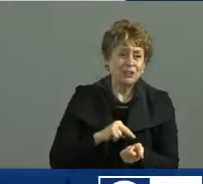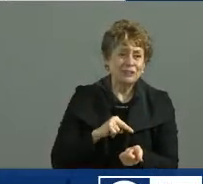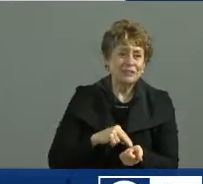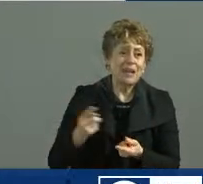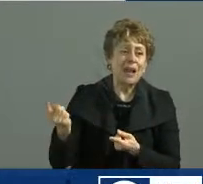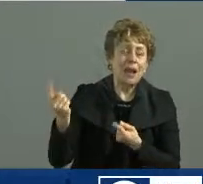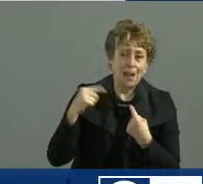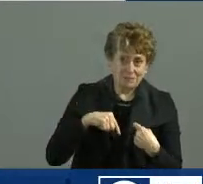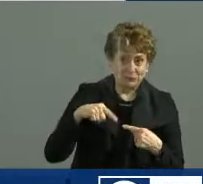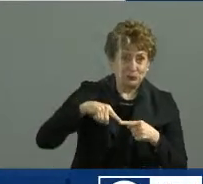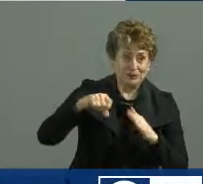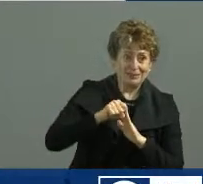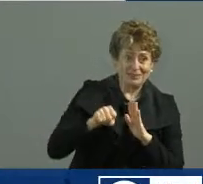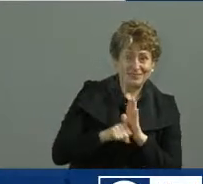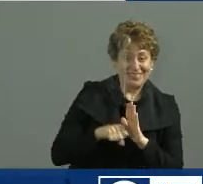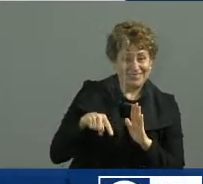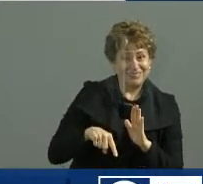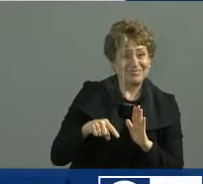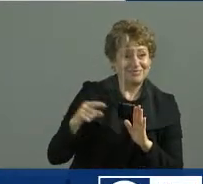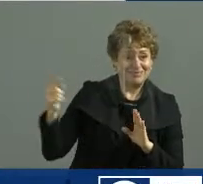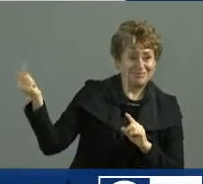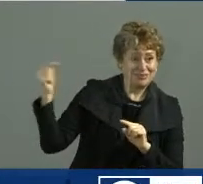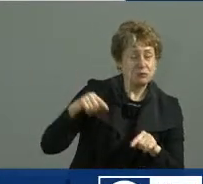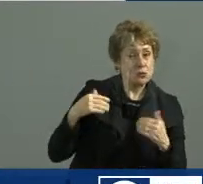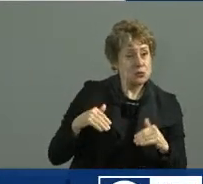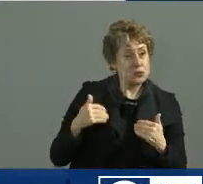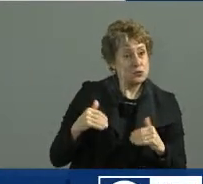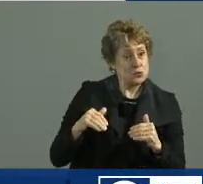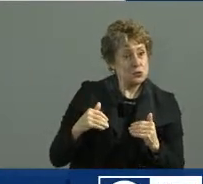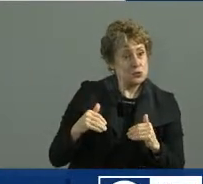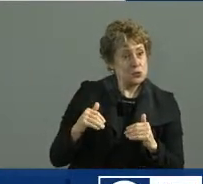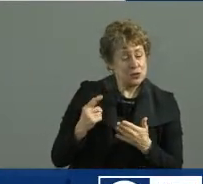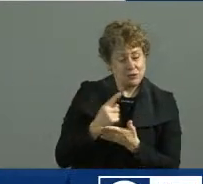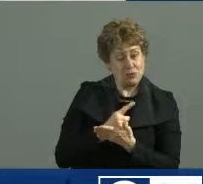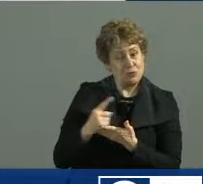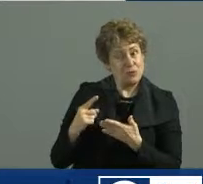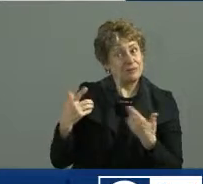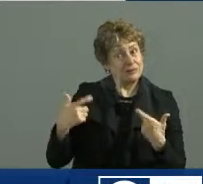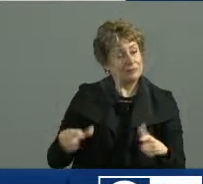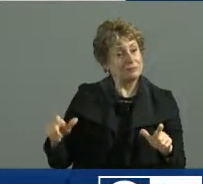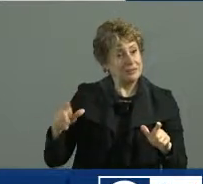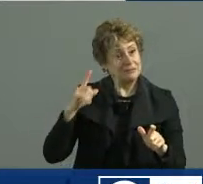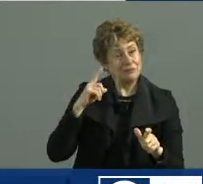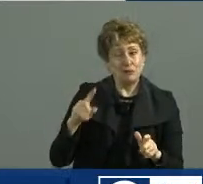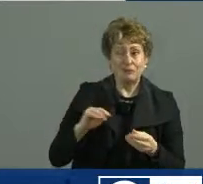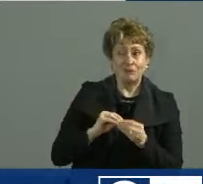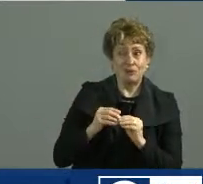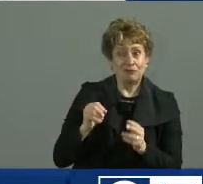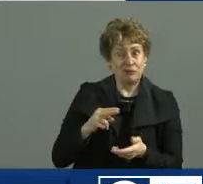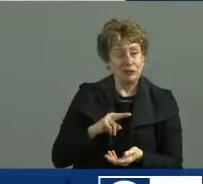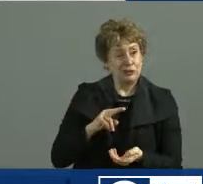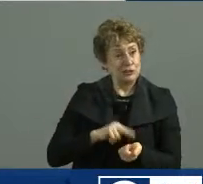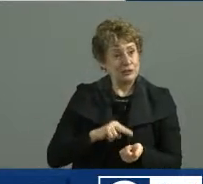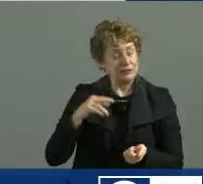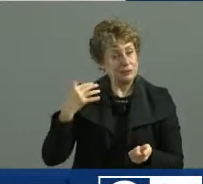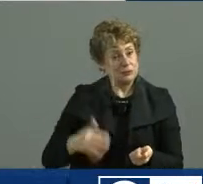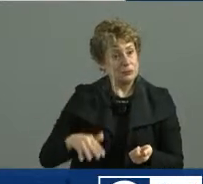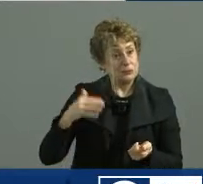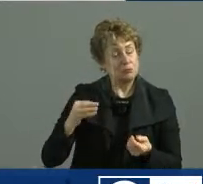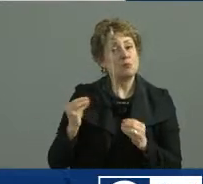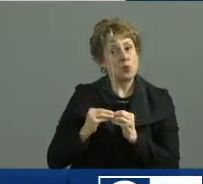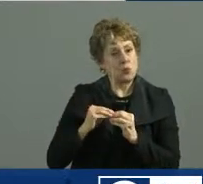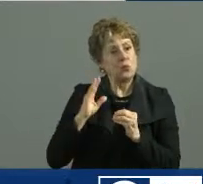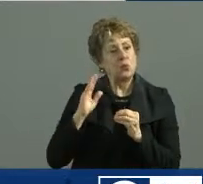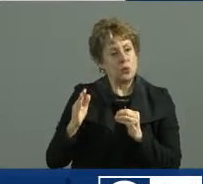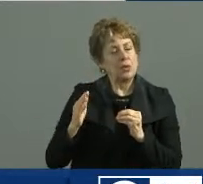state of Arizona. This was one of our biggest weeks for the arrival of nurses, and we are anticipating even more